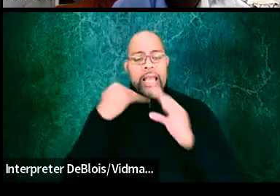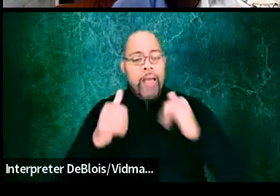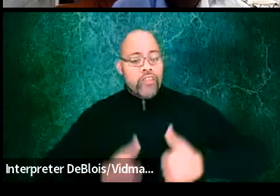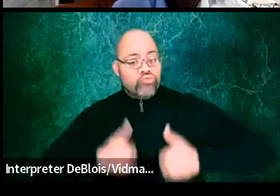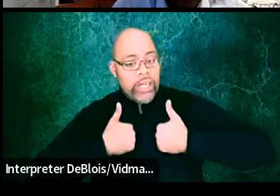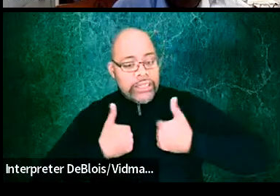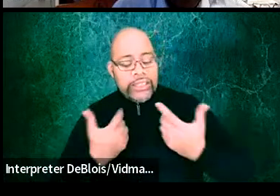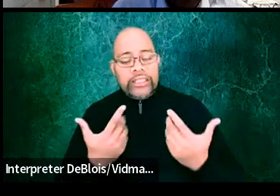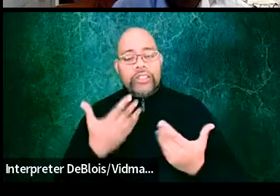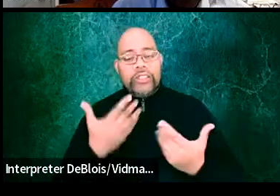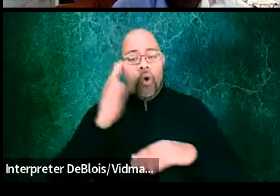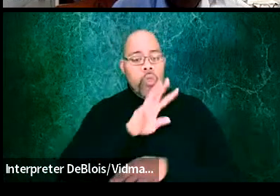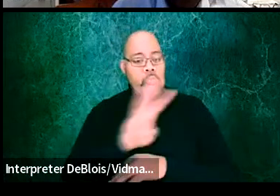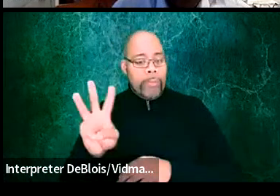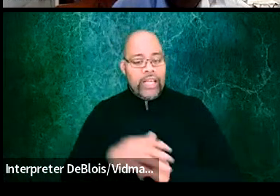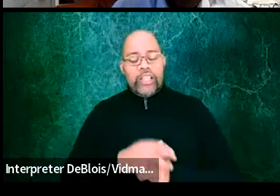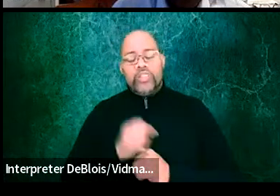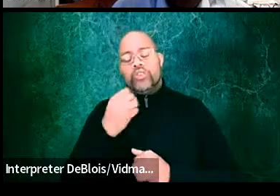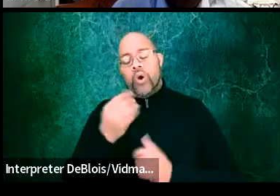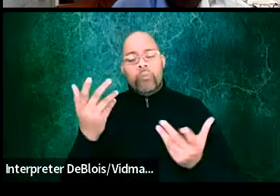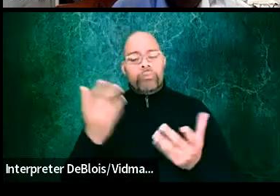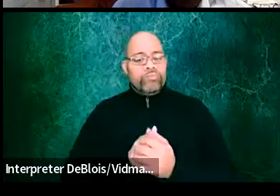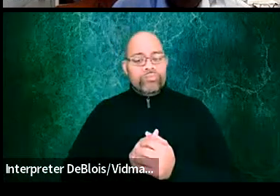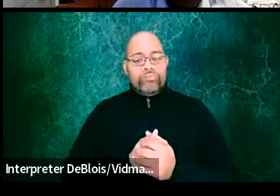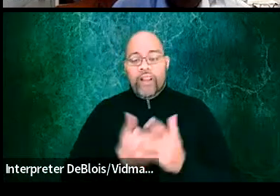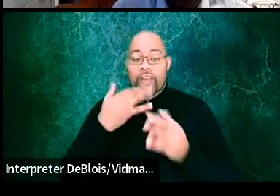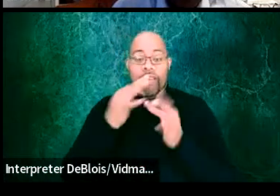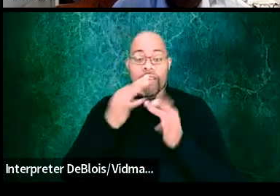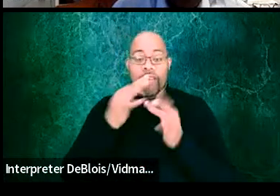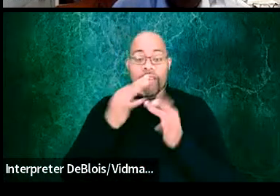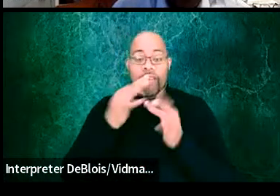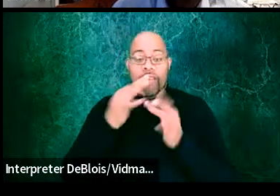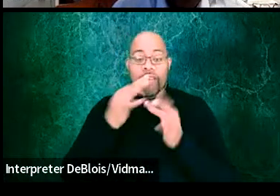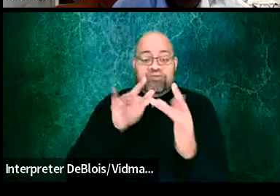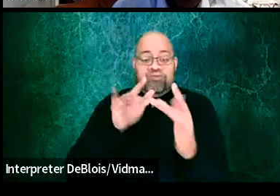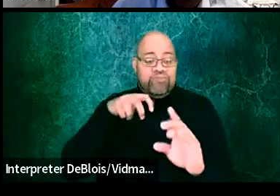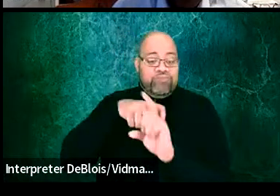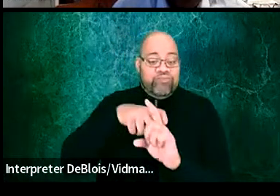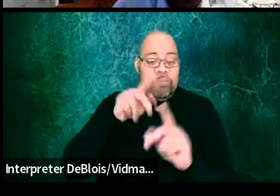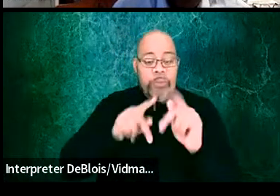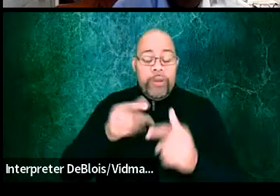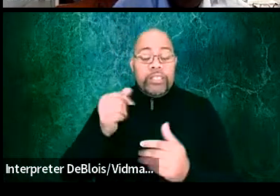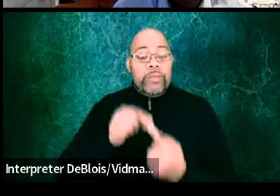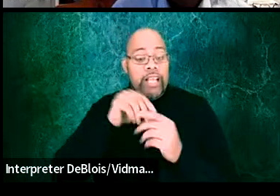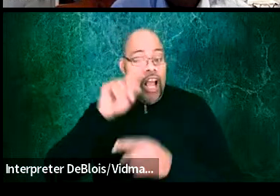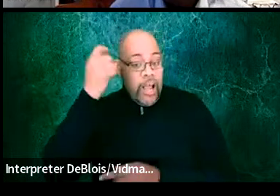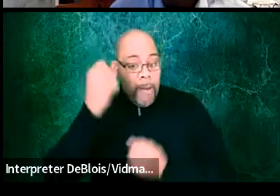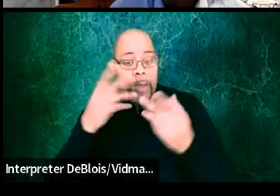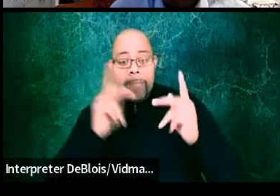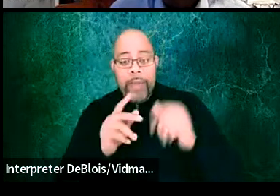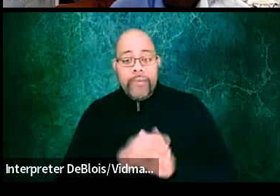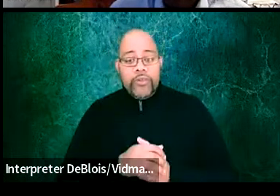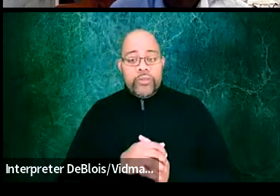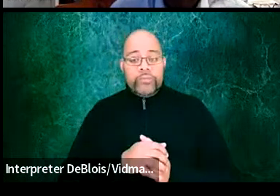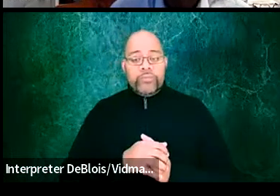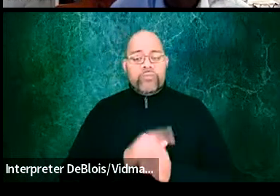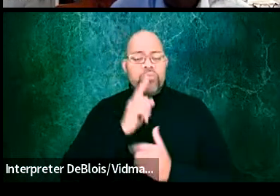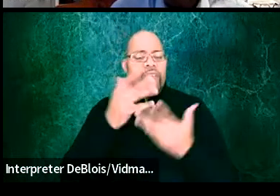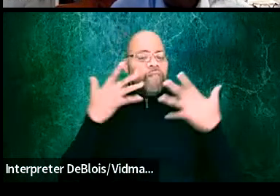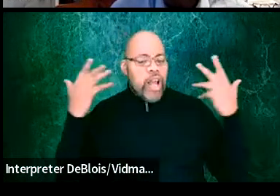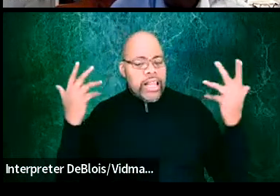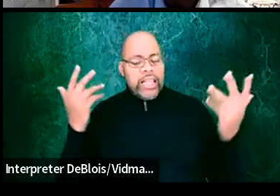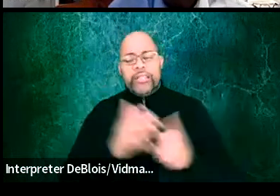and things like that on their website. So, just feel free to reach out to people. And especially in the government, a lot of people are pretty